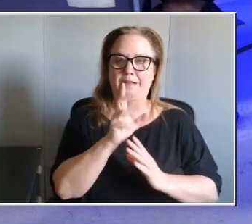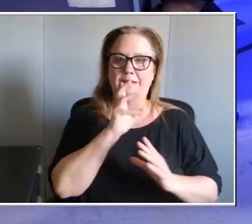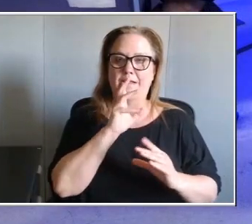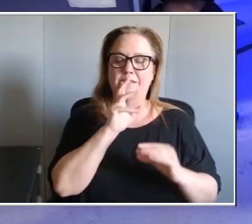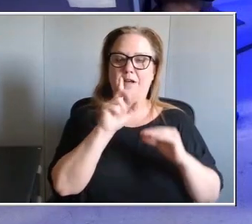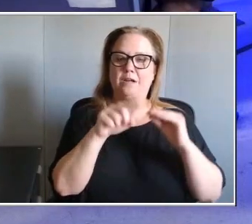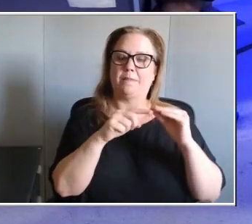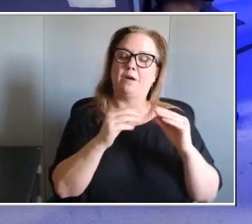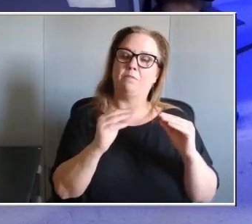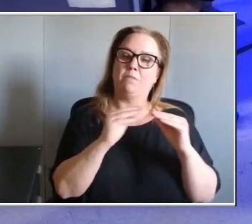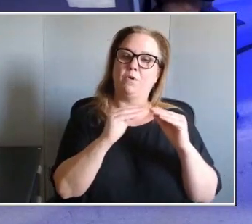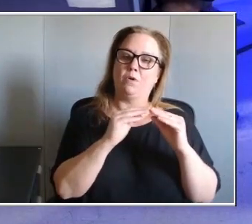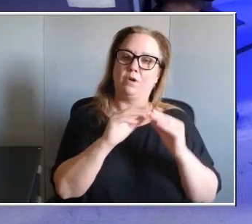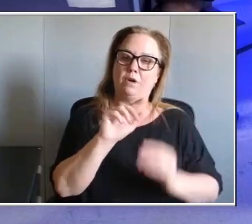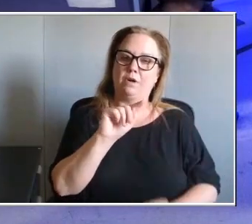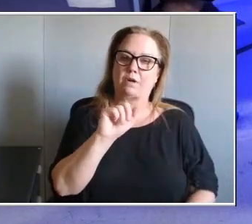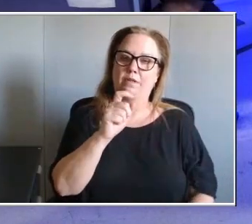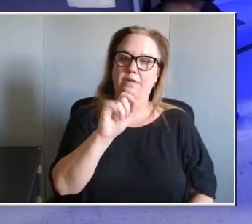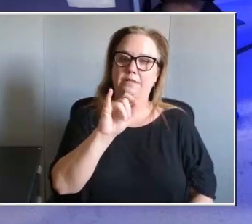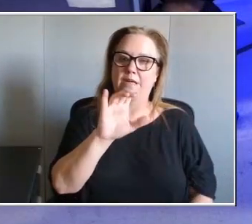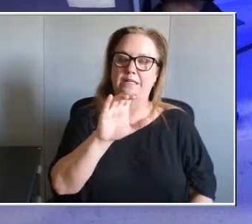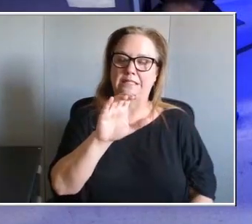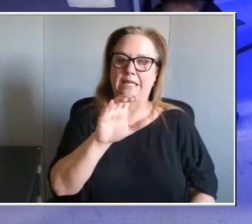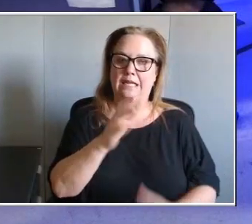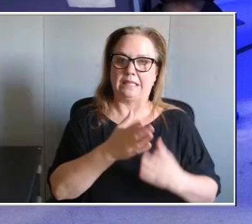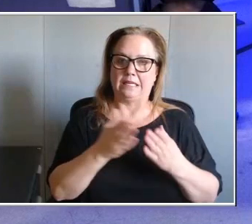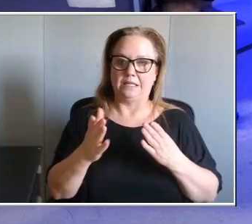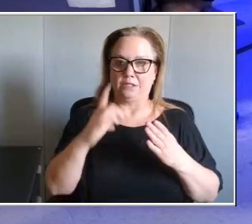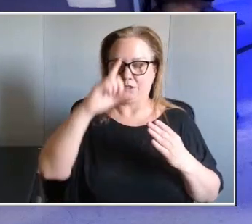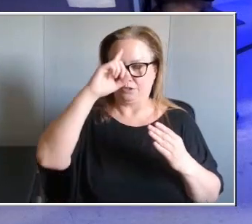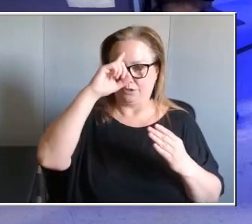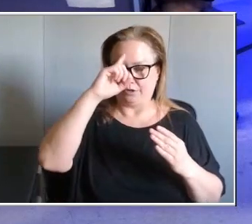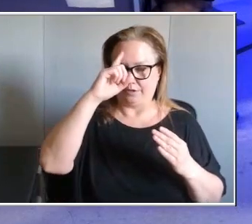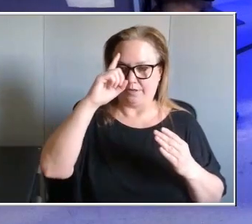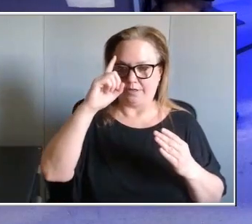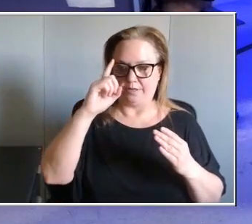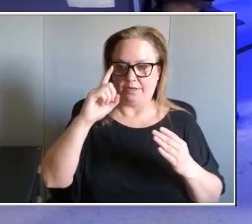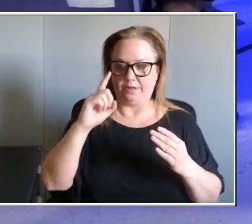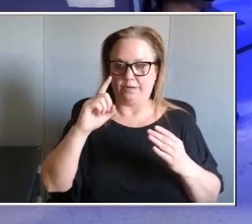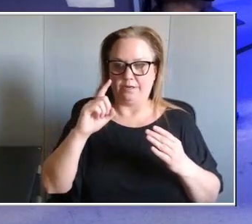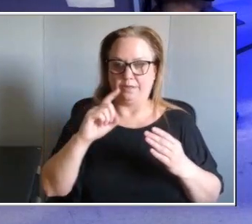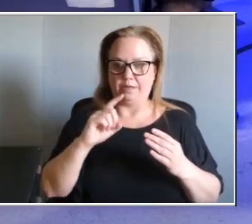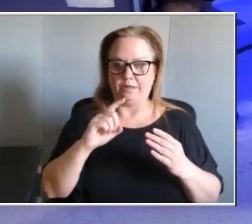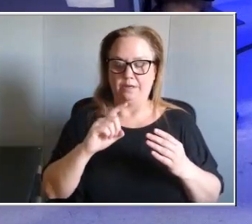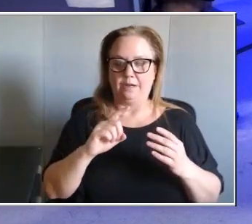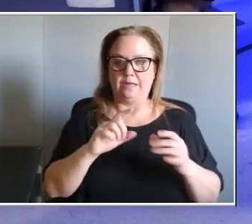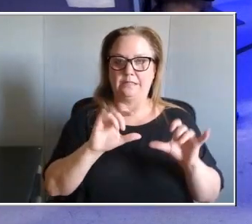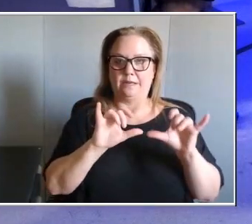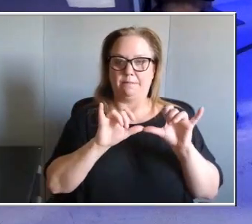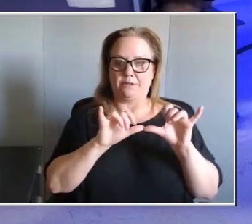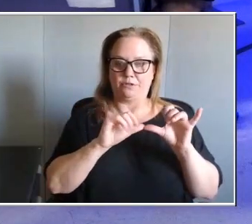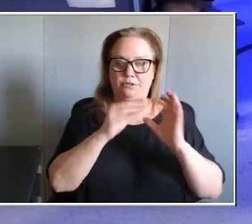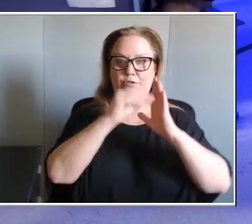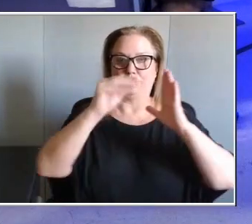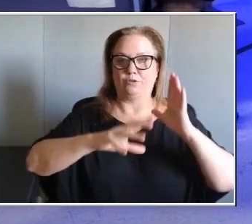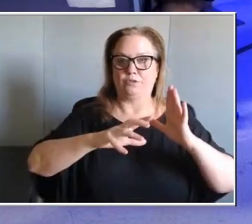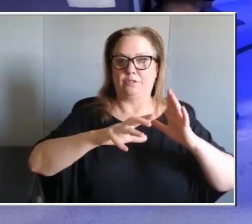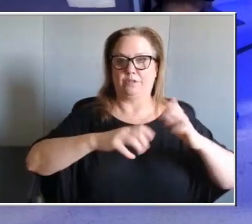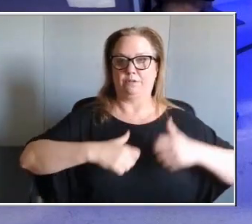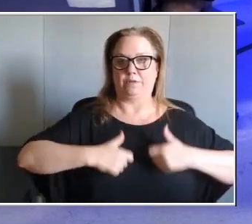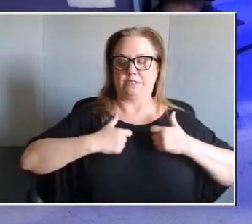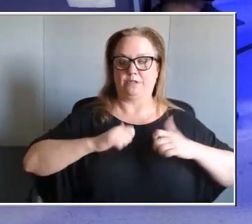about some of the toxicities and things. So do you think, Dr. Martin, is this making a measurable difference in how the students and residents are viewing this